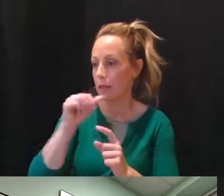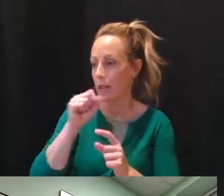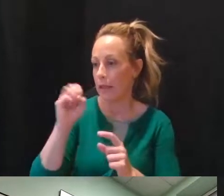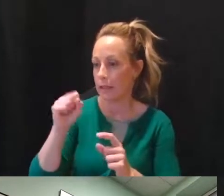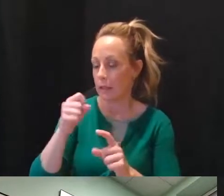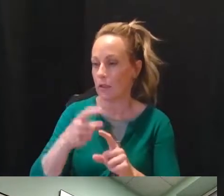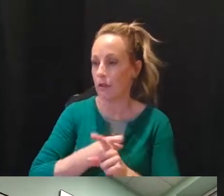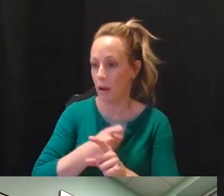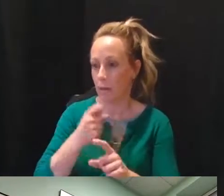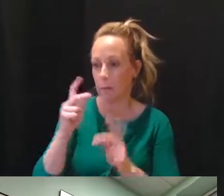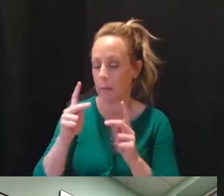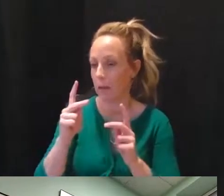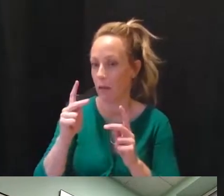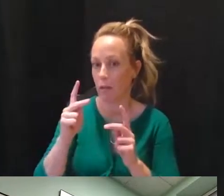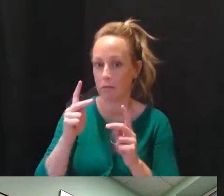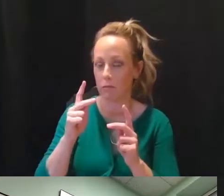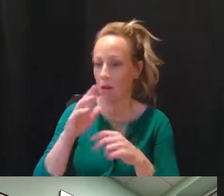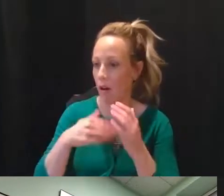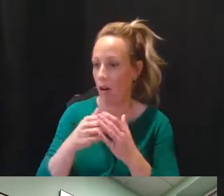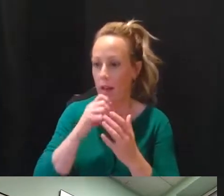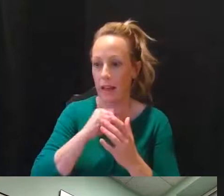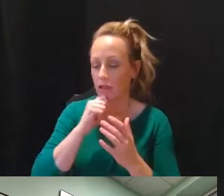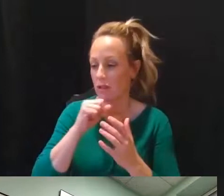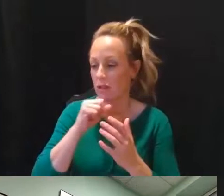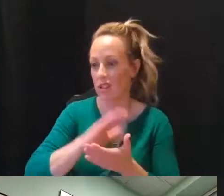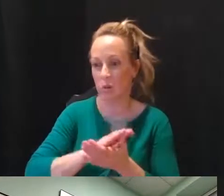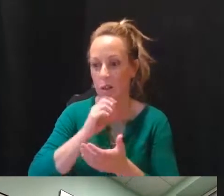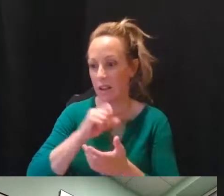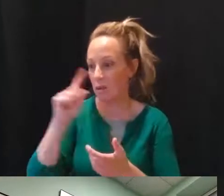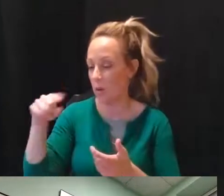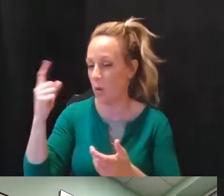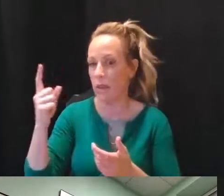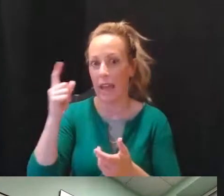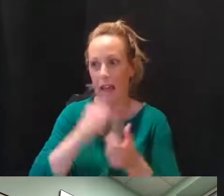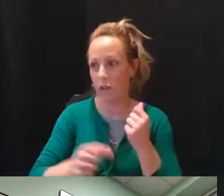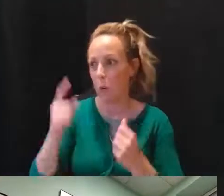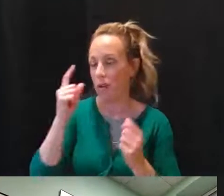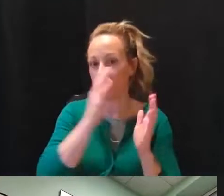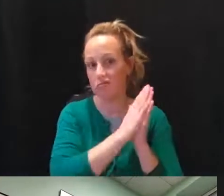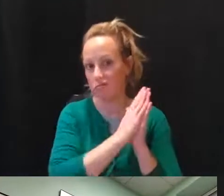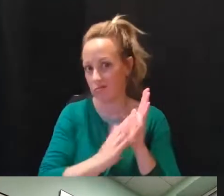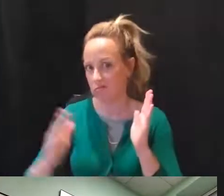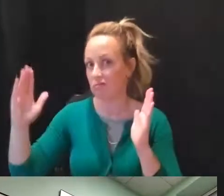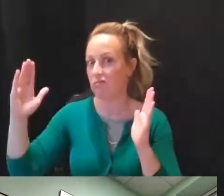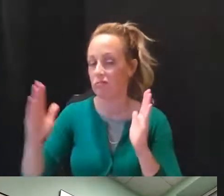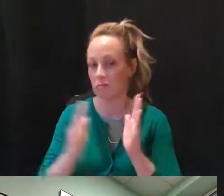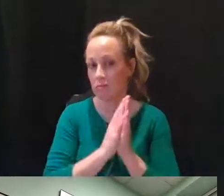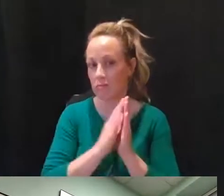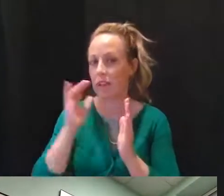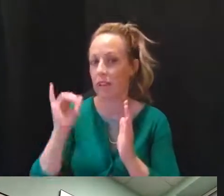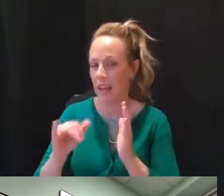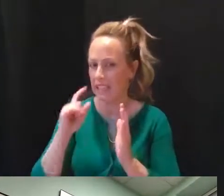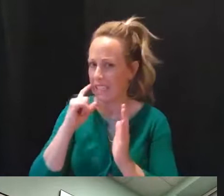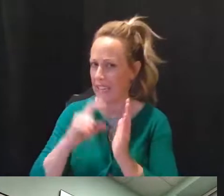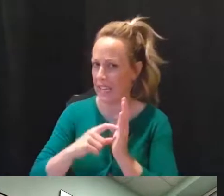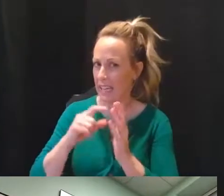We've mentioned that on some calls with the community. It's not just school age, it's everyone, and that is indicating community spread. What needs to happen in